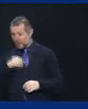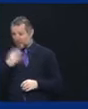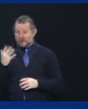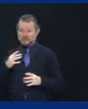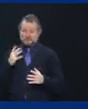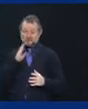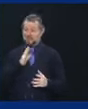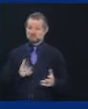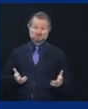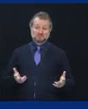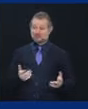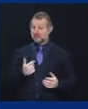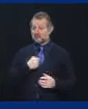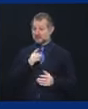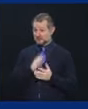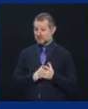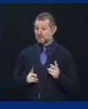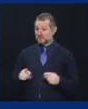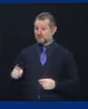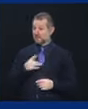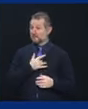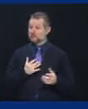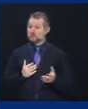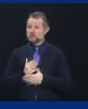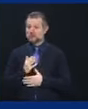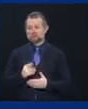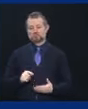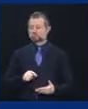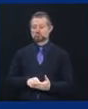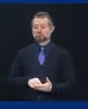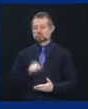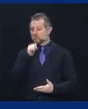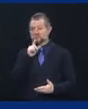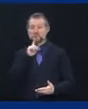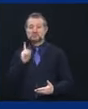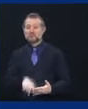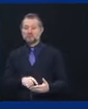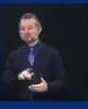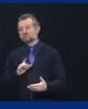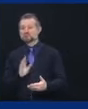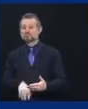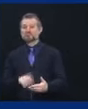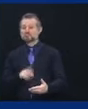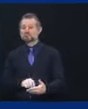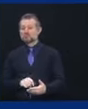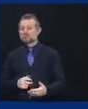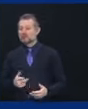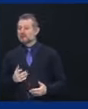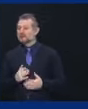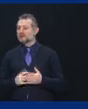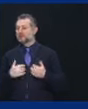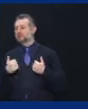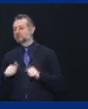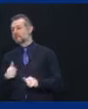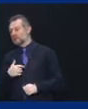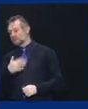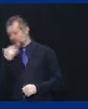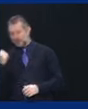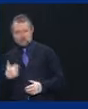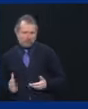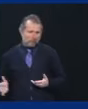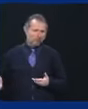answer. But we are putting together as much information as we can.